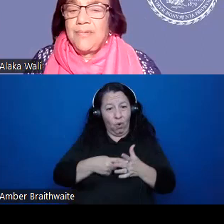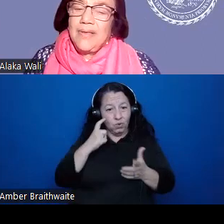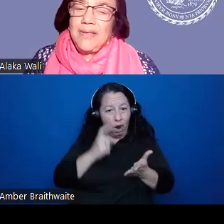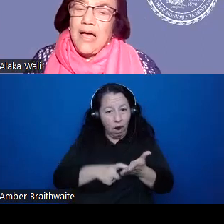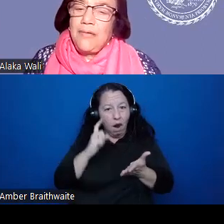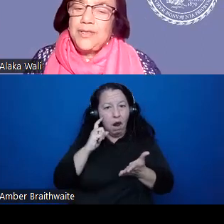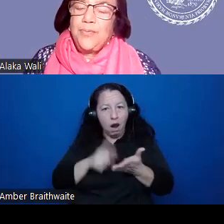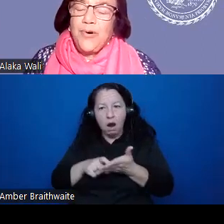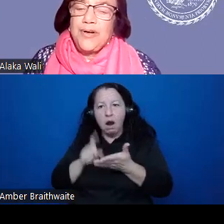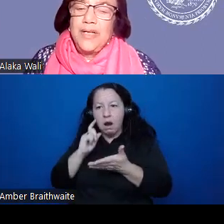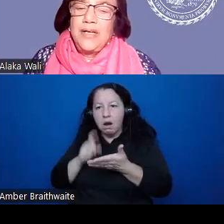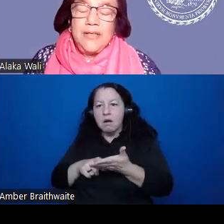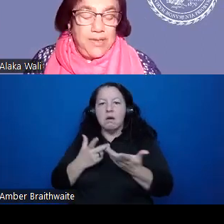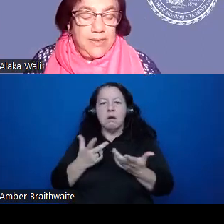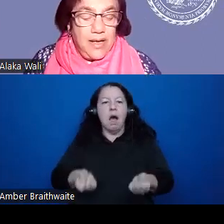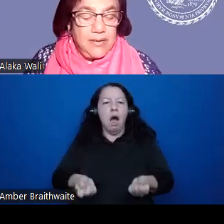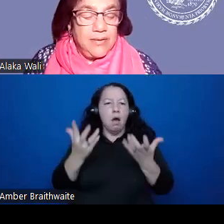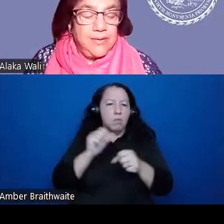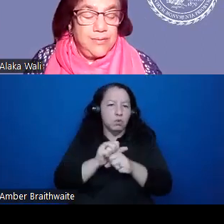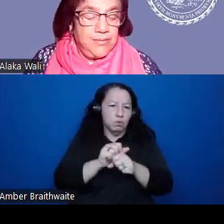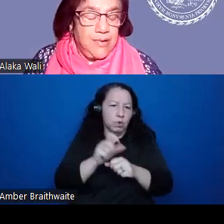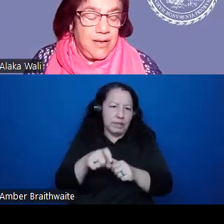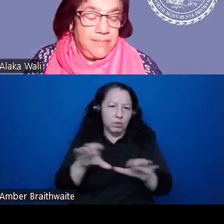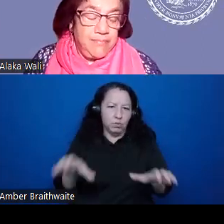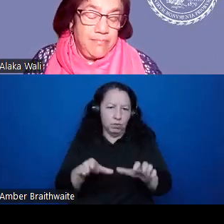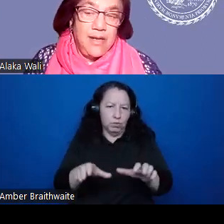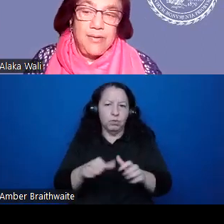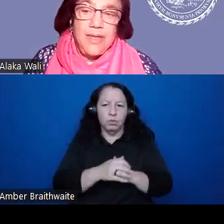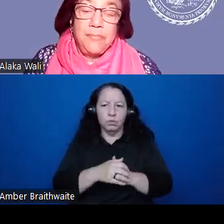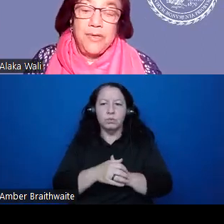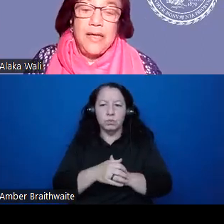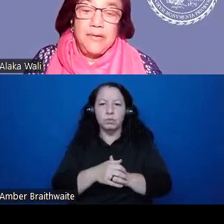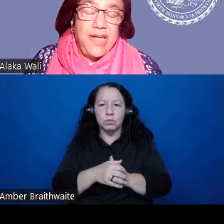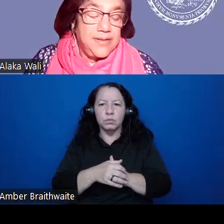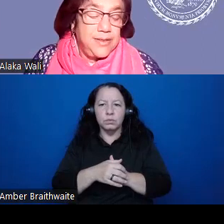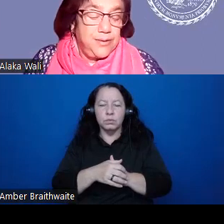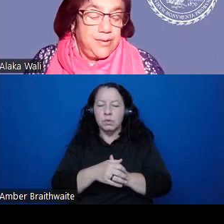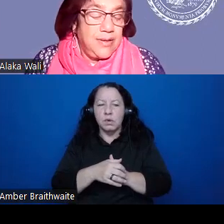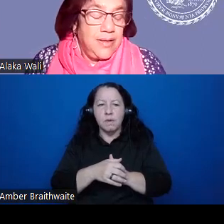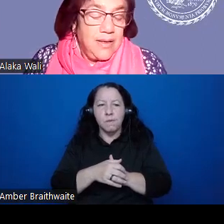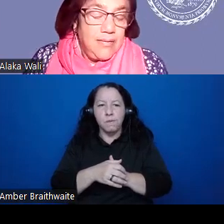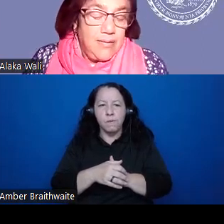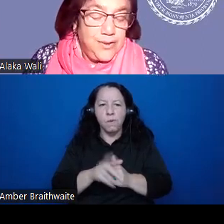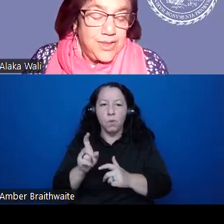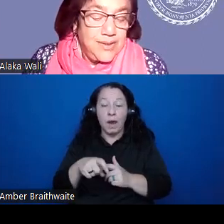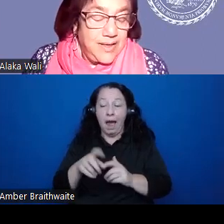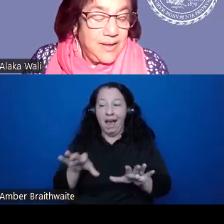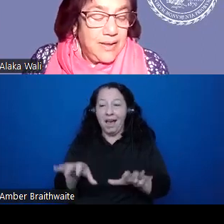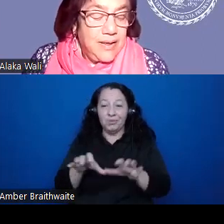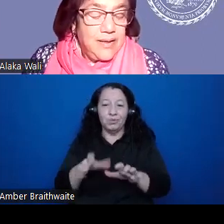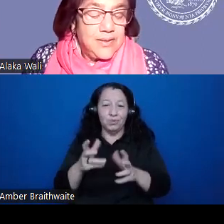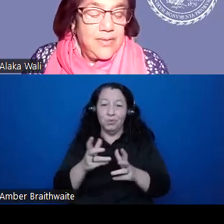how much work needed to be done to, that we had to do it